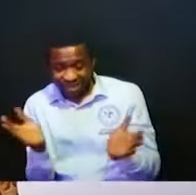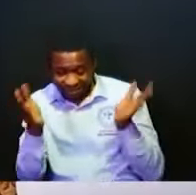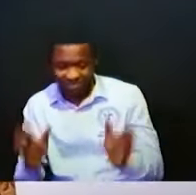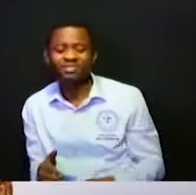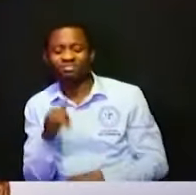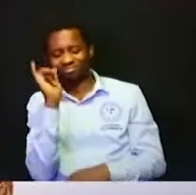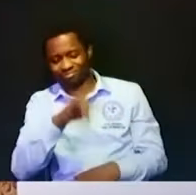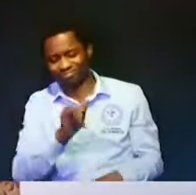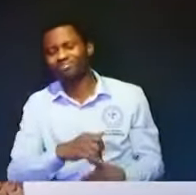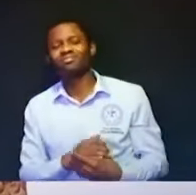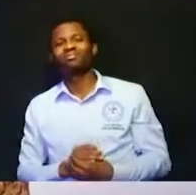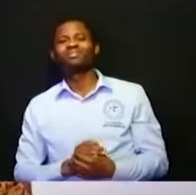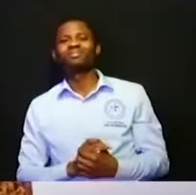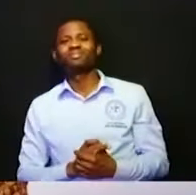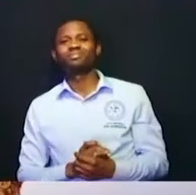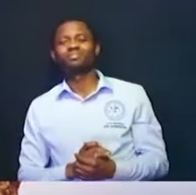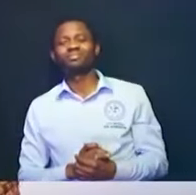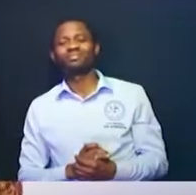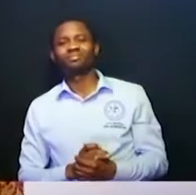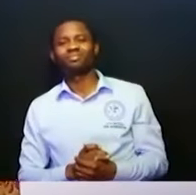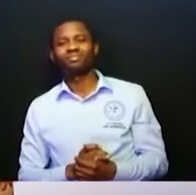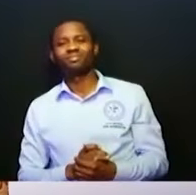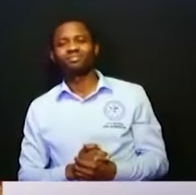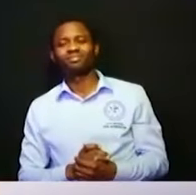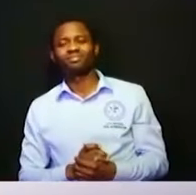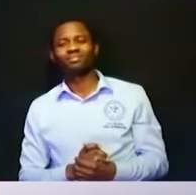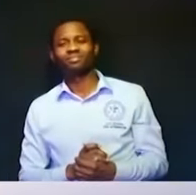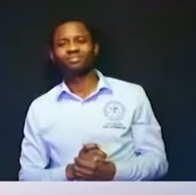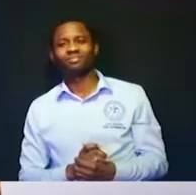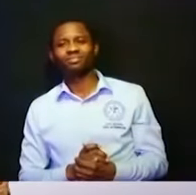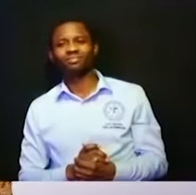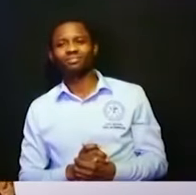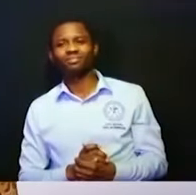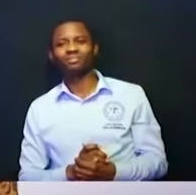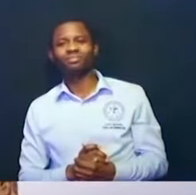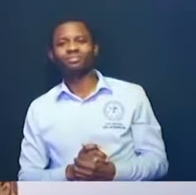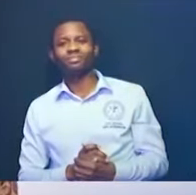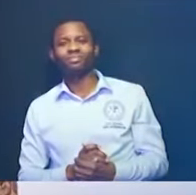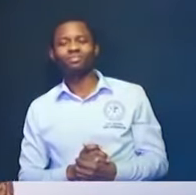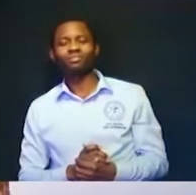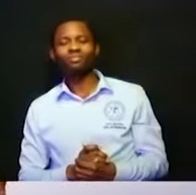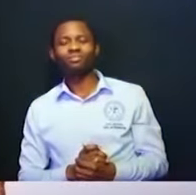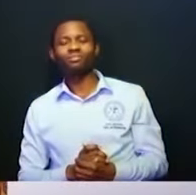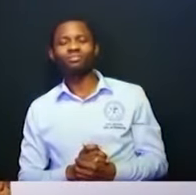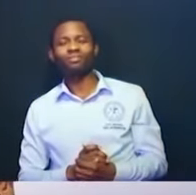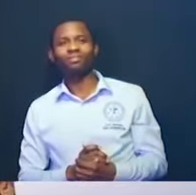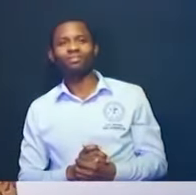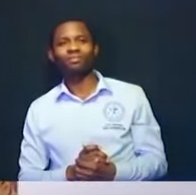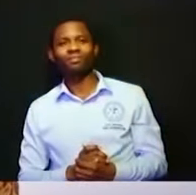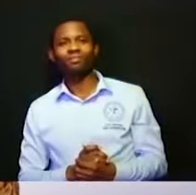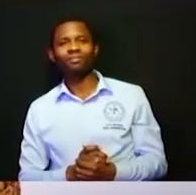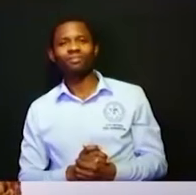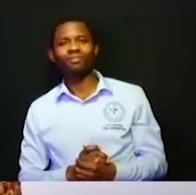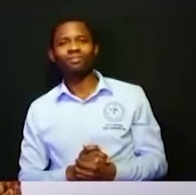me, engine into Manso, Banaba, a far no call, a small for no enching, na, or down ready, tre won, said ye,